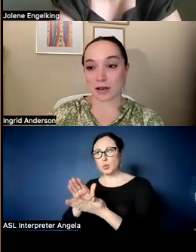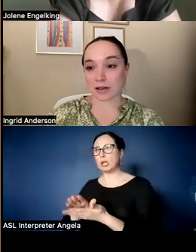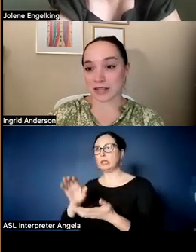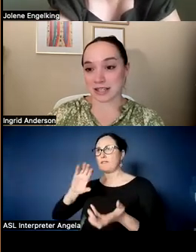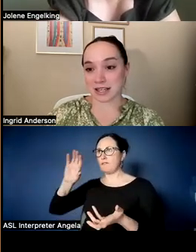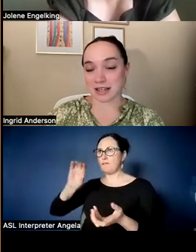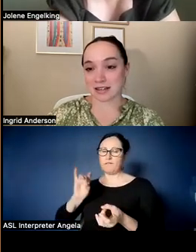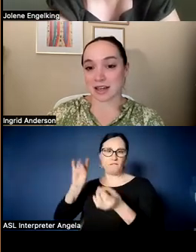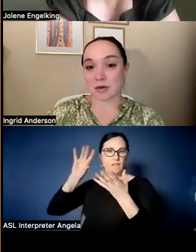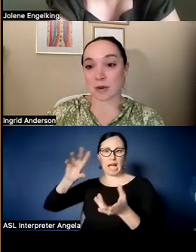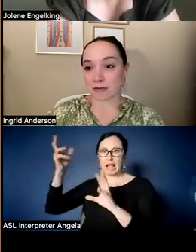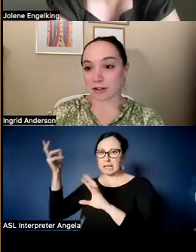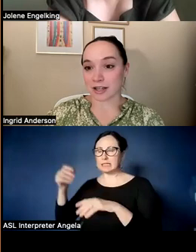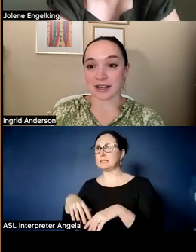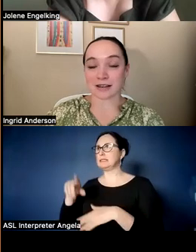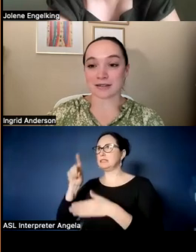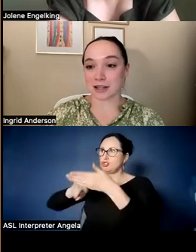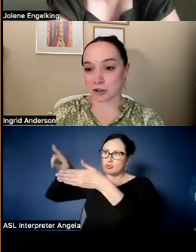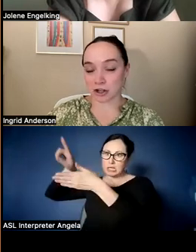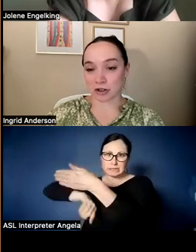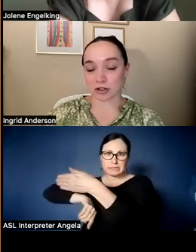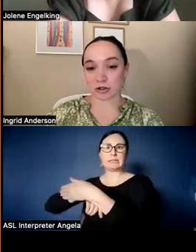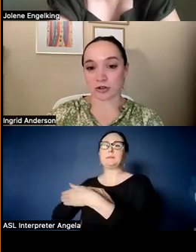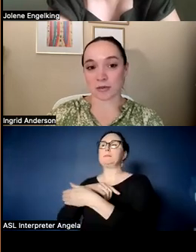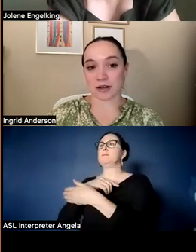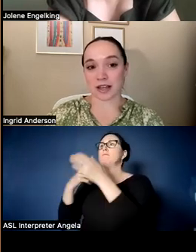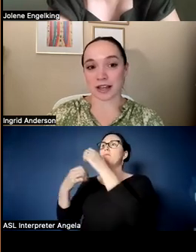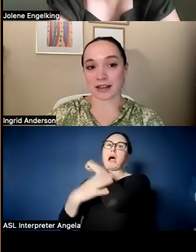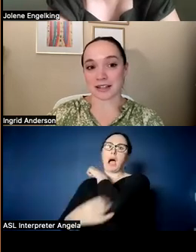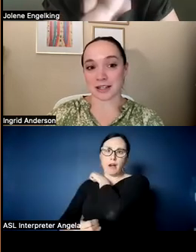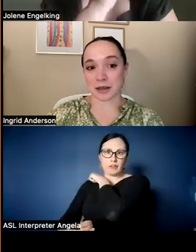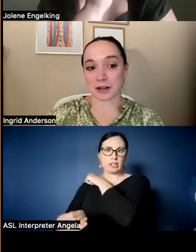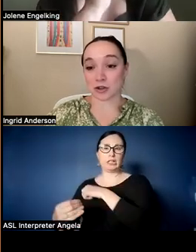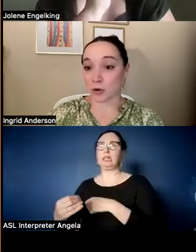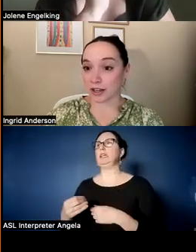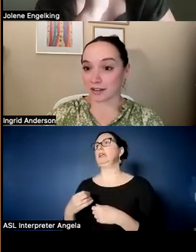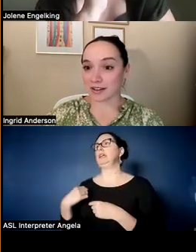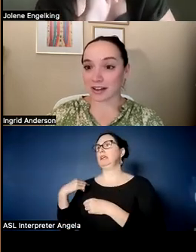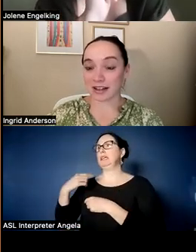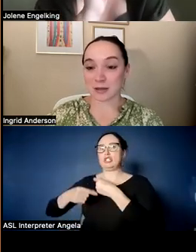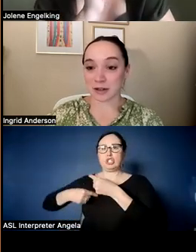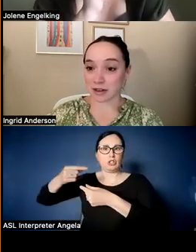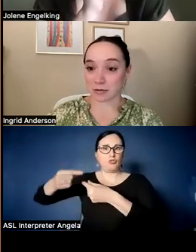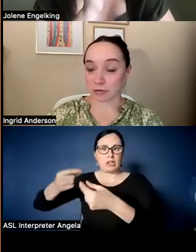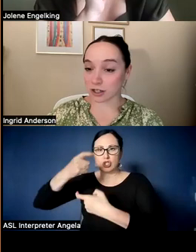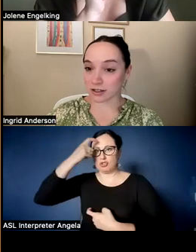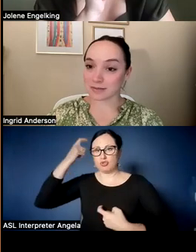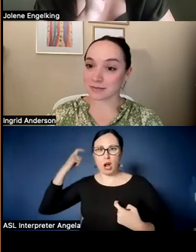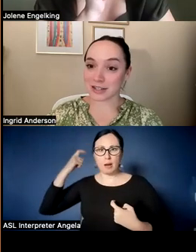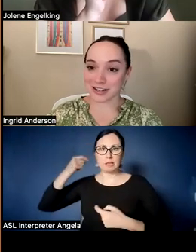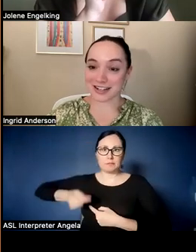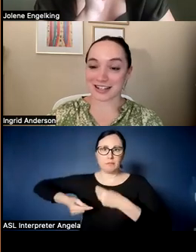racism, all of these things, poverty, intergenerational trauma. And it's been a joy and it's been a lot of